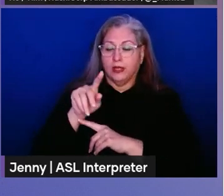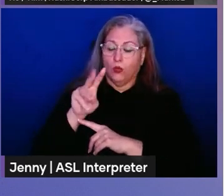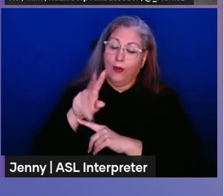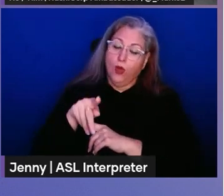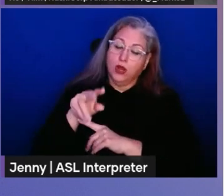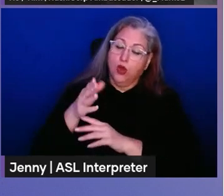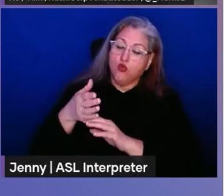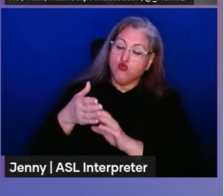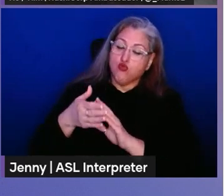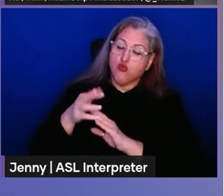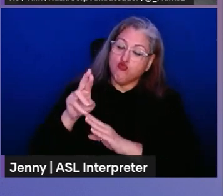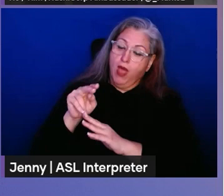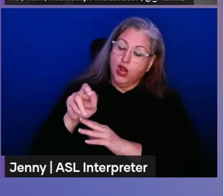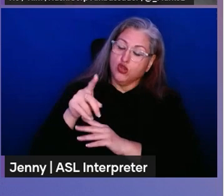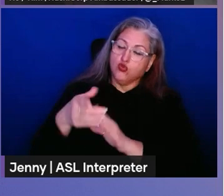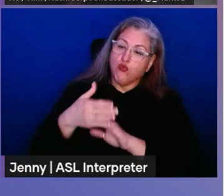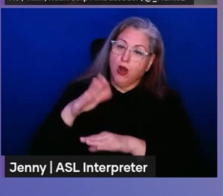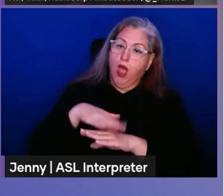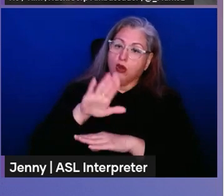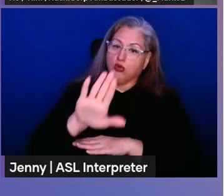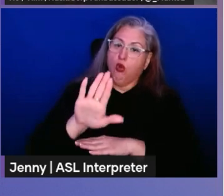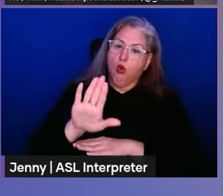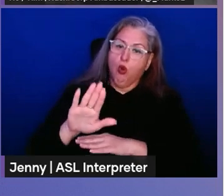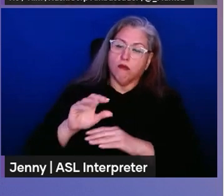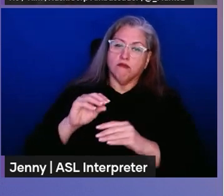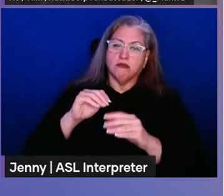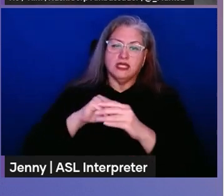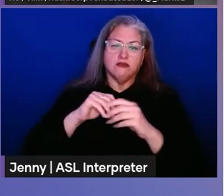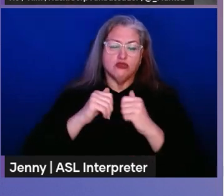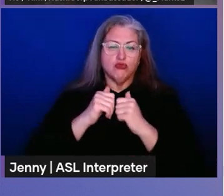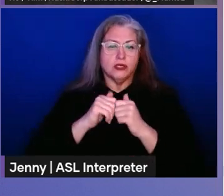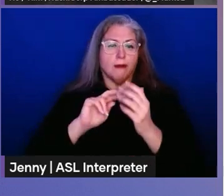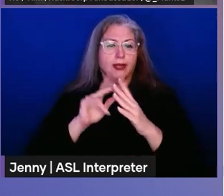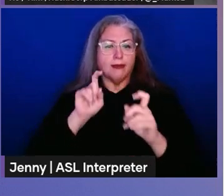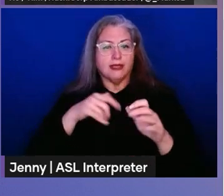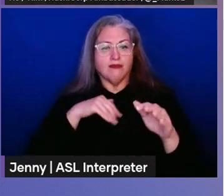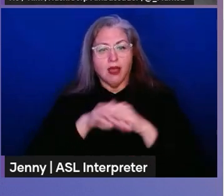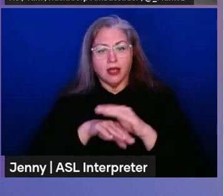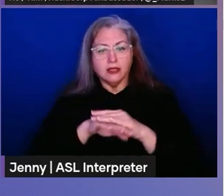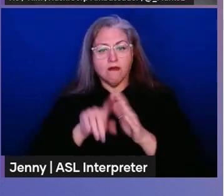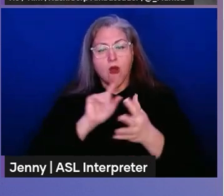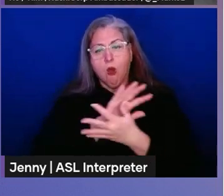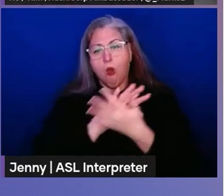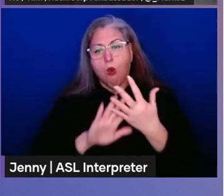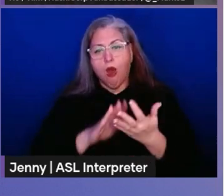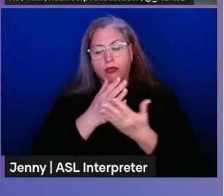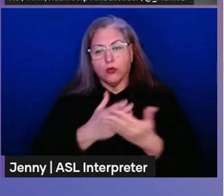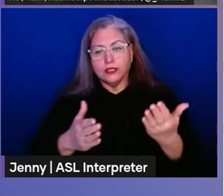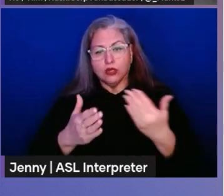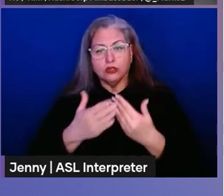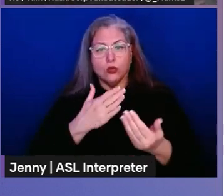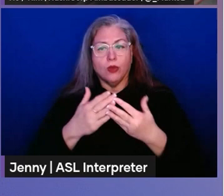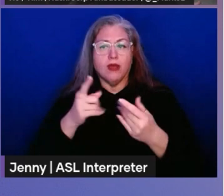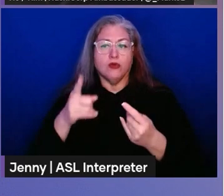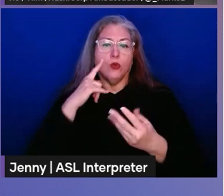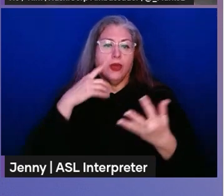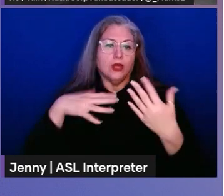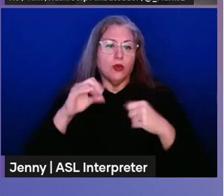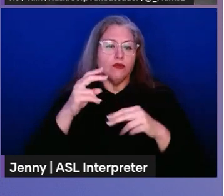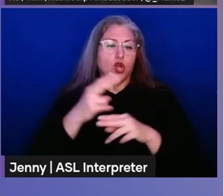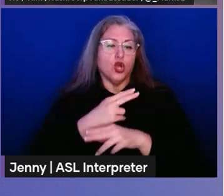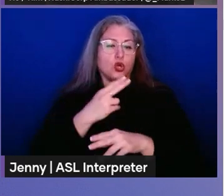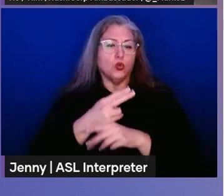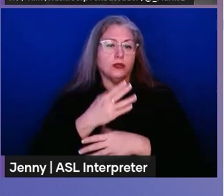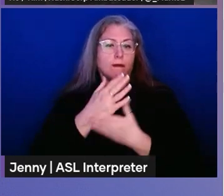run on your own infrastructure. So obviously that needs access to all the resources that you're interacting with or using as part of your